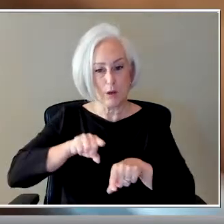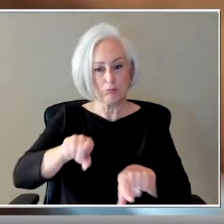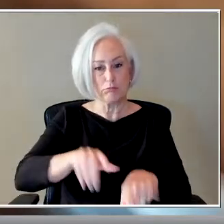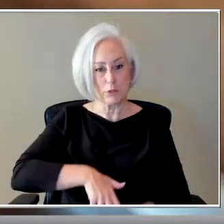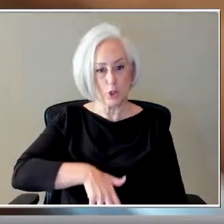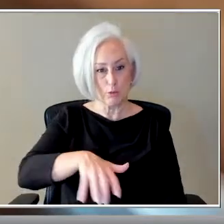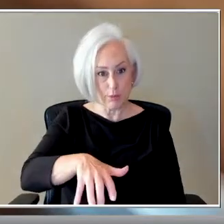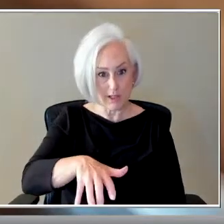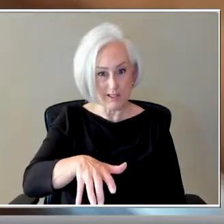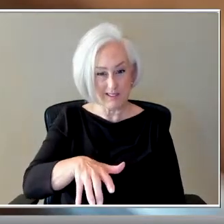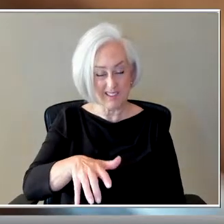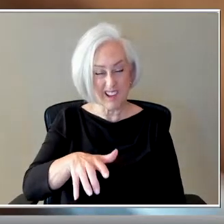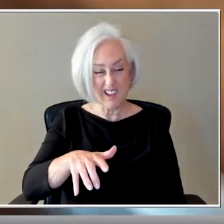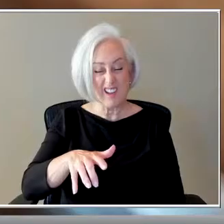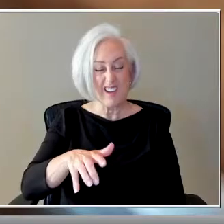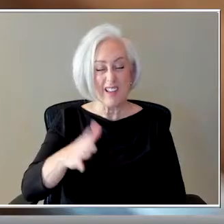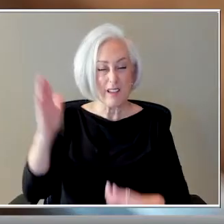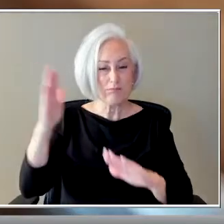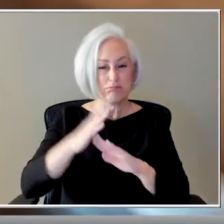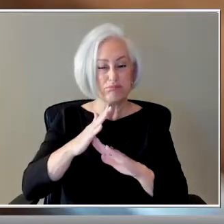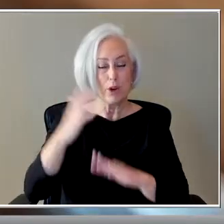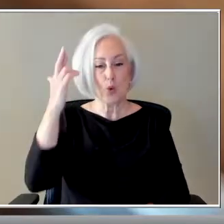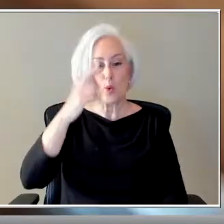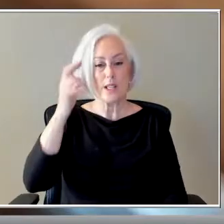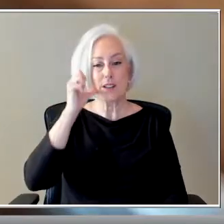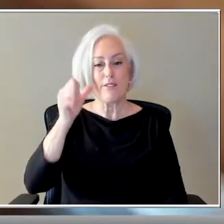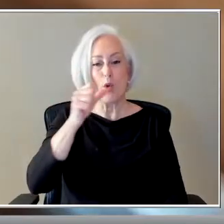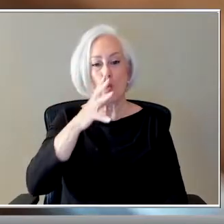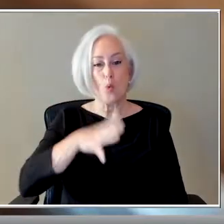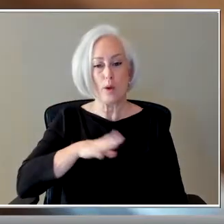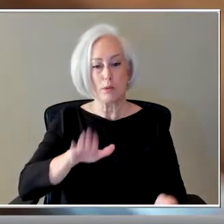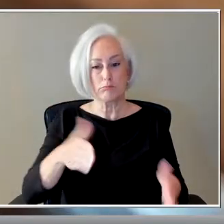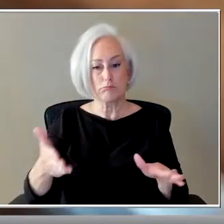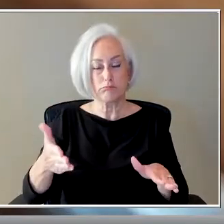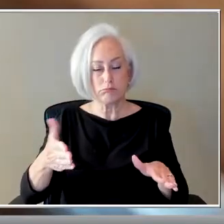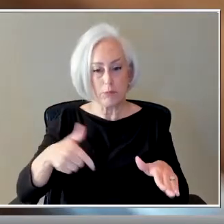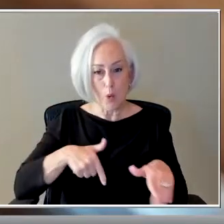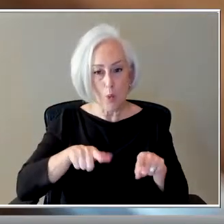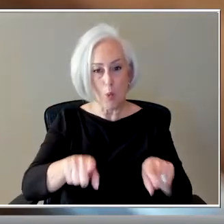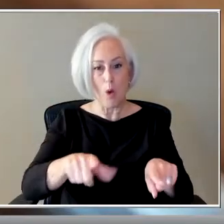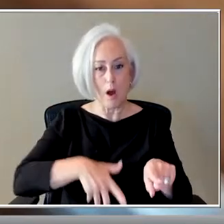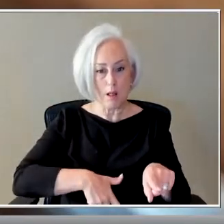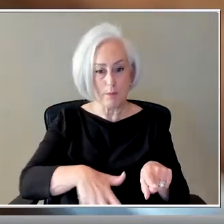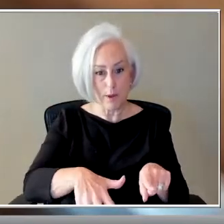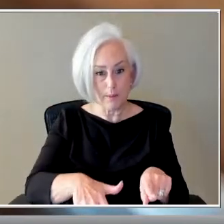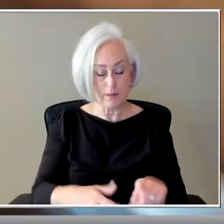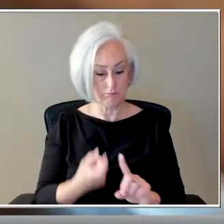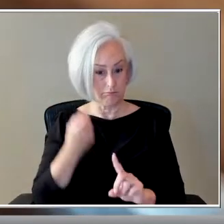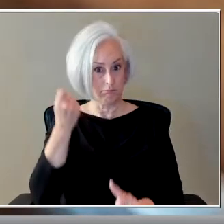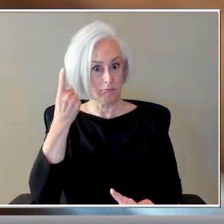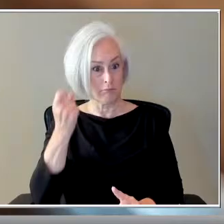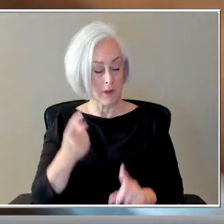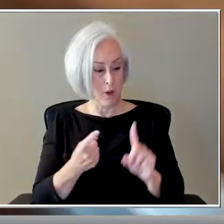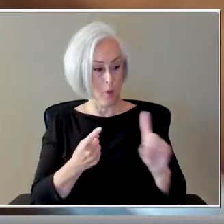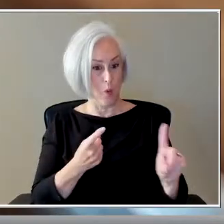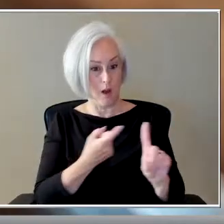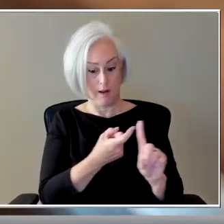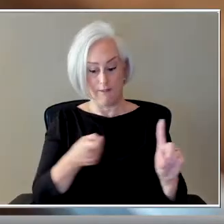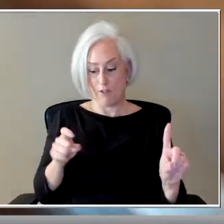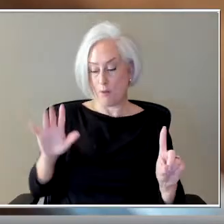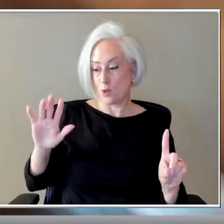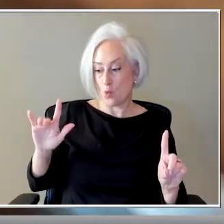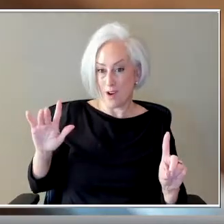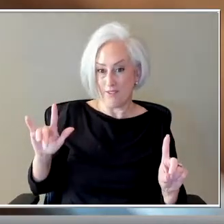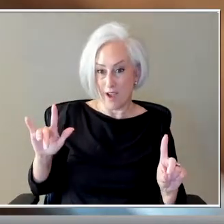death across the world. 1 in 25 pregnant women will develop it, which is why when Danielle Harp got pregnant